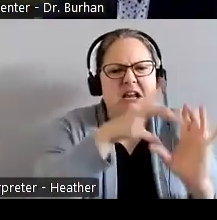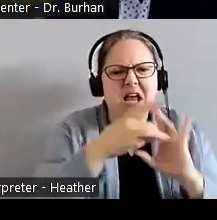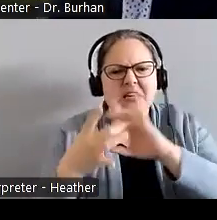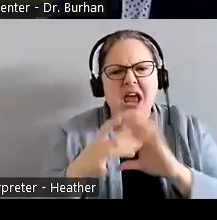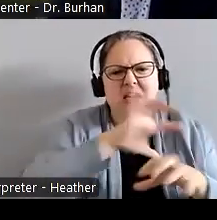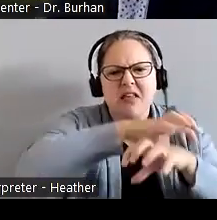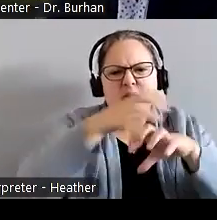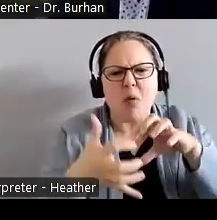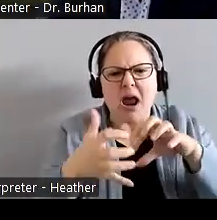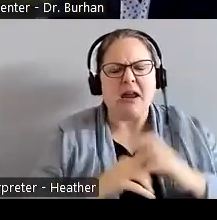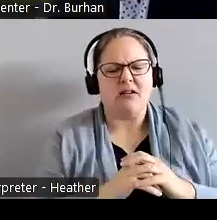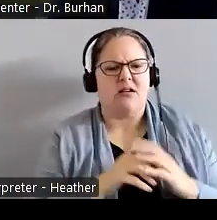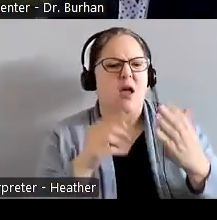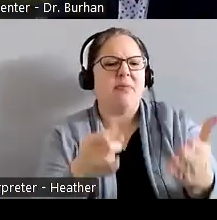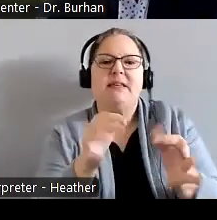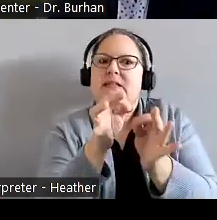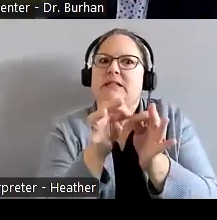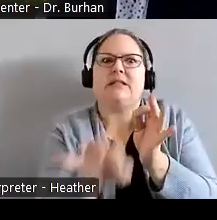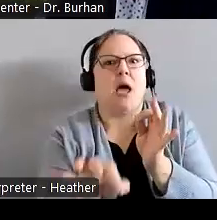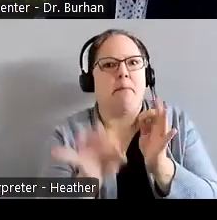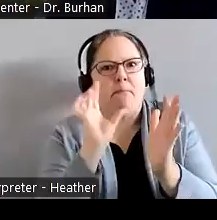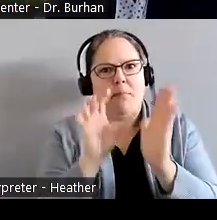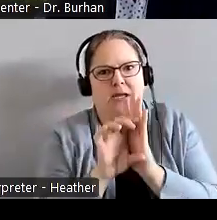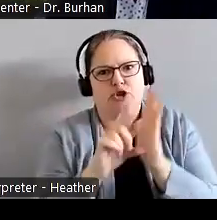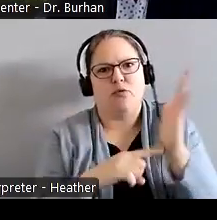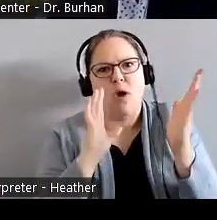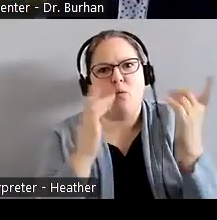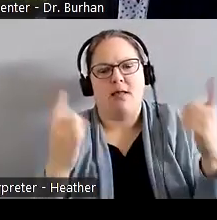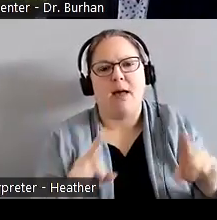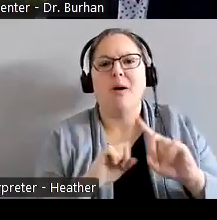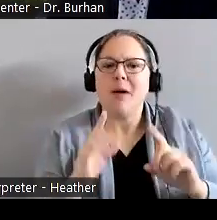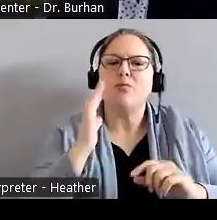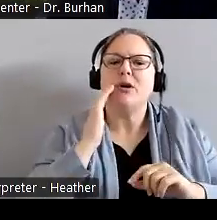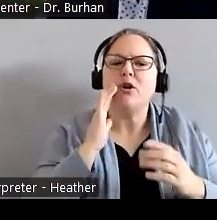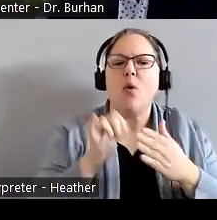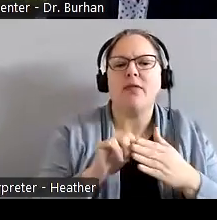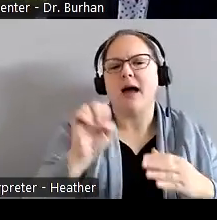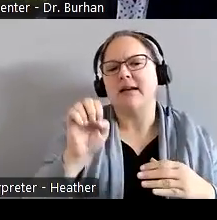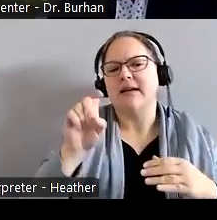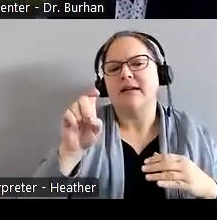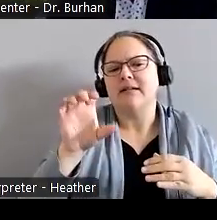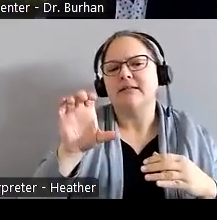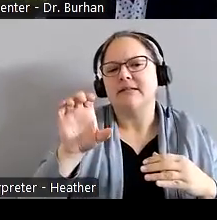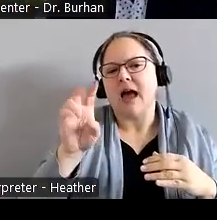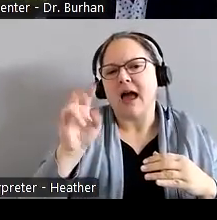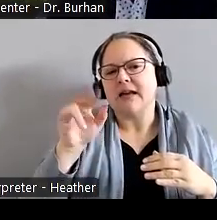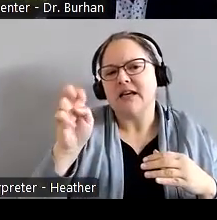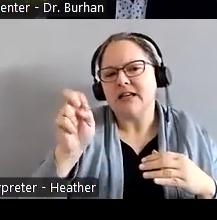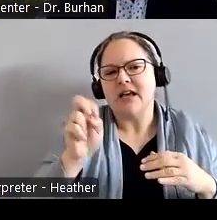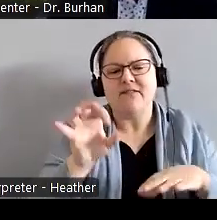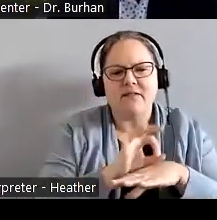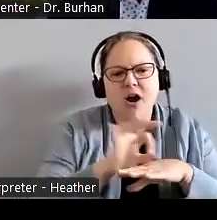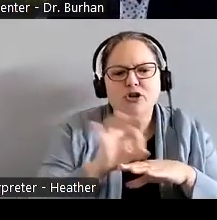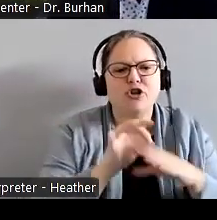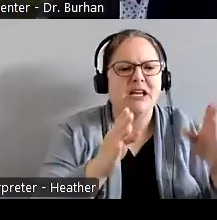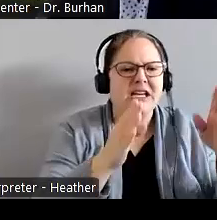simplistic view of what happens, but we definitely know that executive function, kind of deciding, drawing attention, navigating